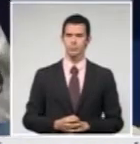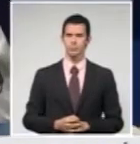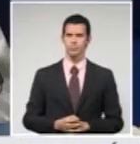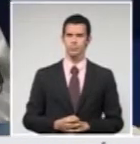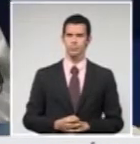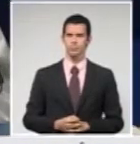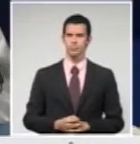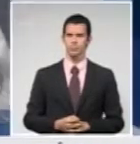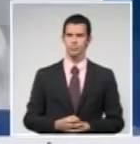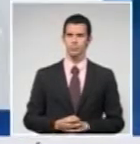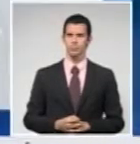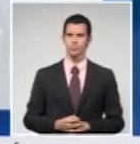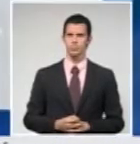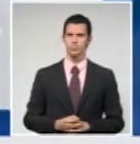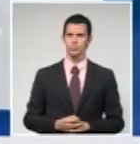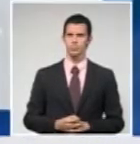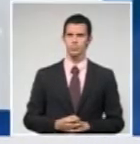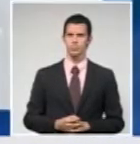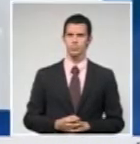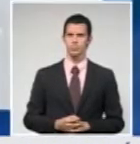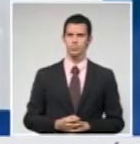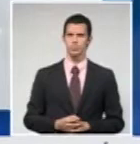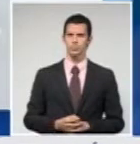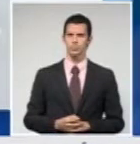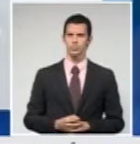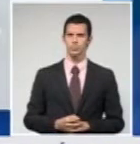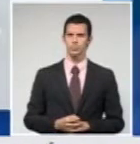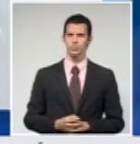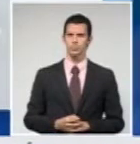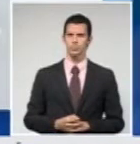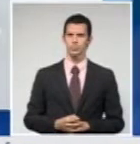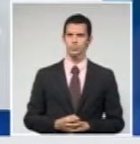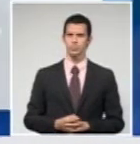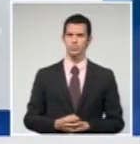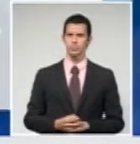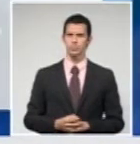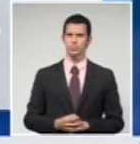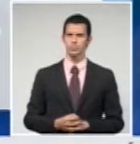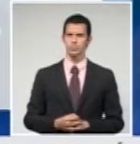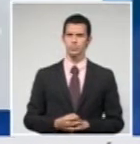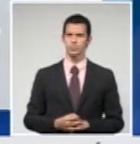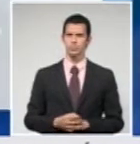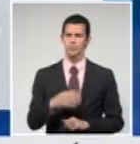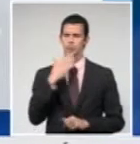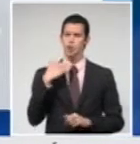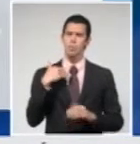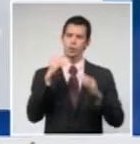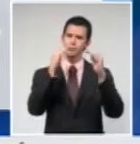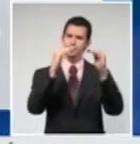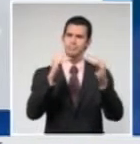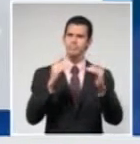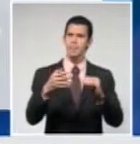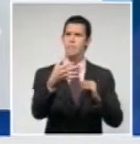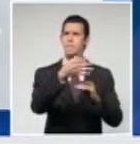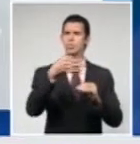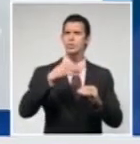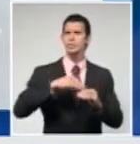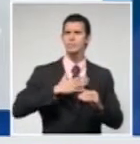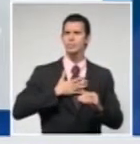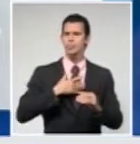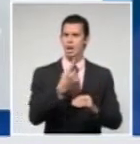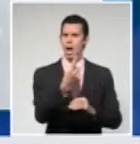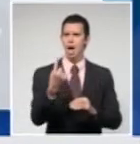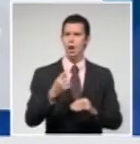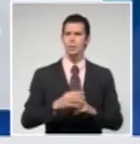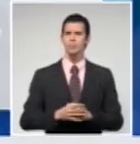belong to the municipalities of Centro Habana and San Miguel del Padrón. The 2 cases